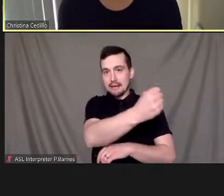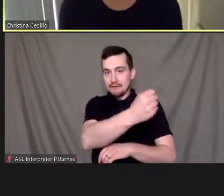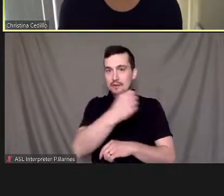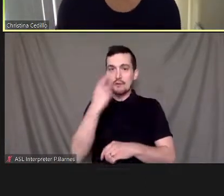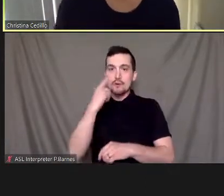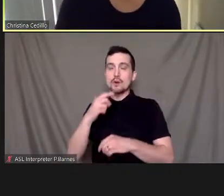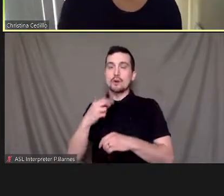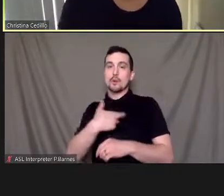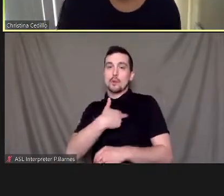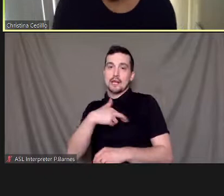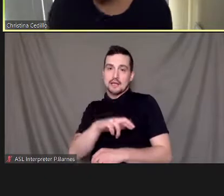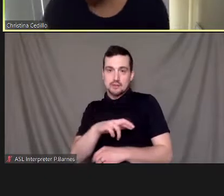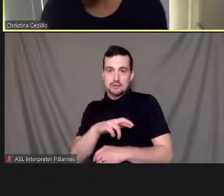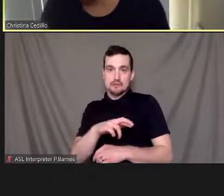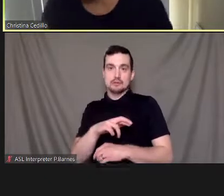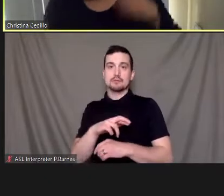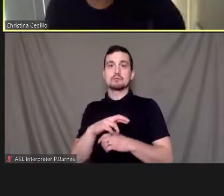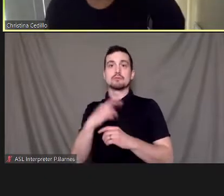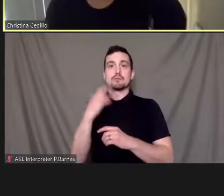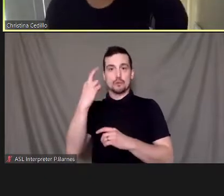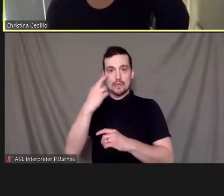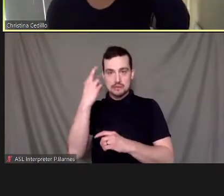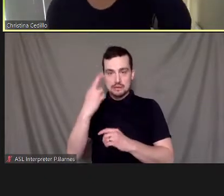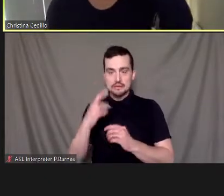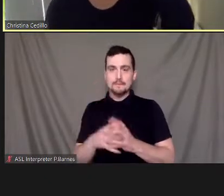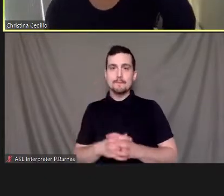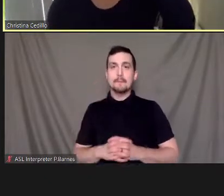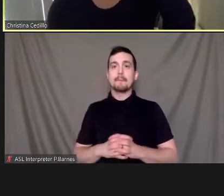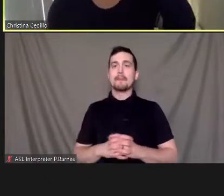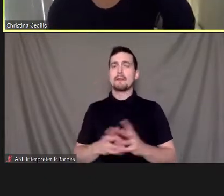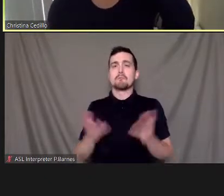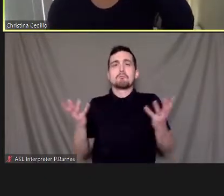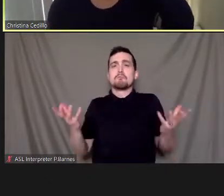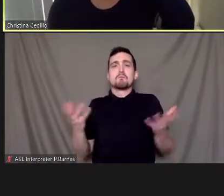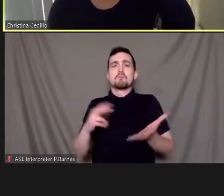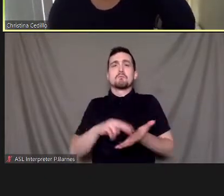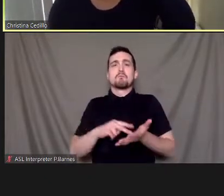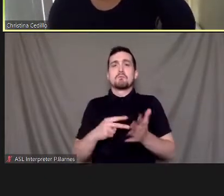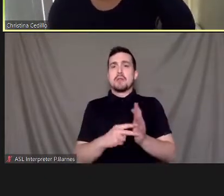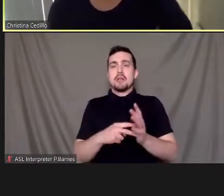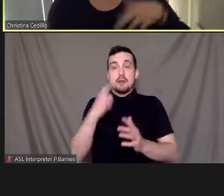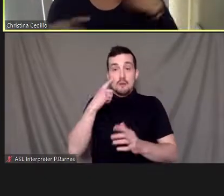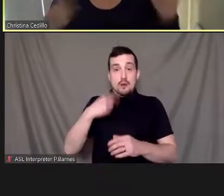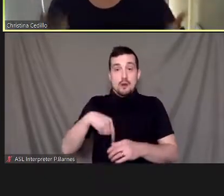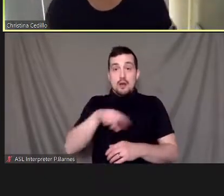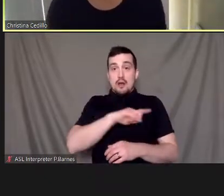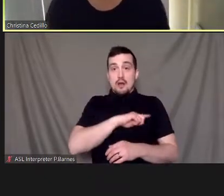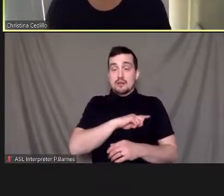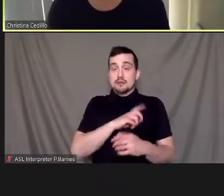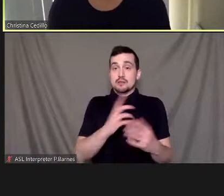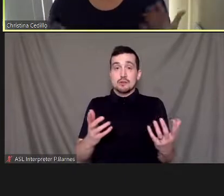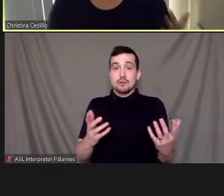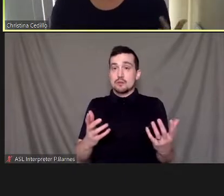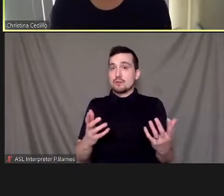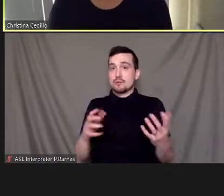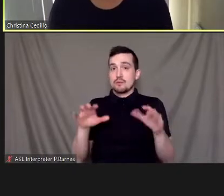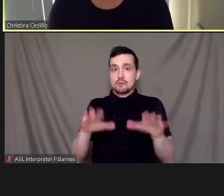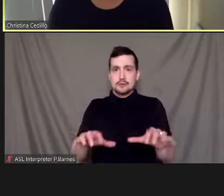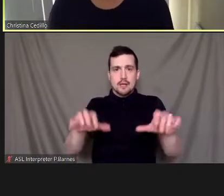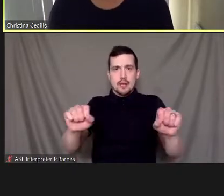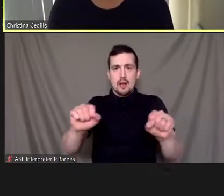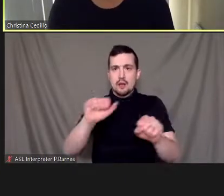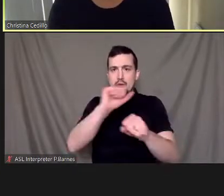religious reasons and things like that. So what does it mean for us to take on the work of writing,